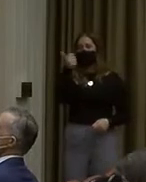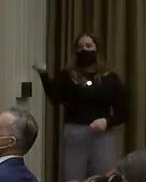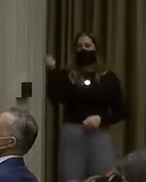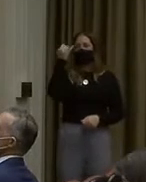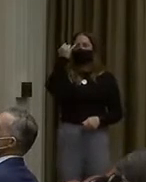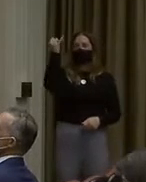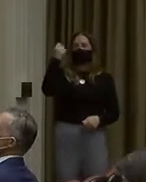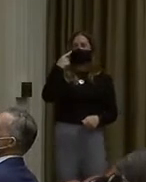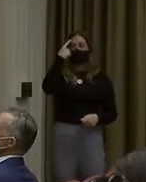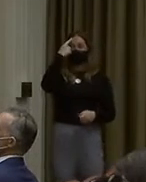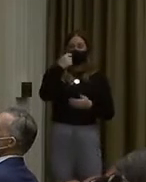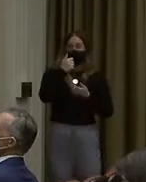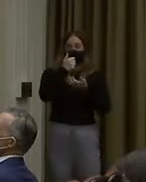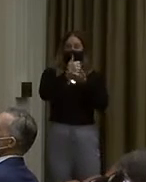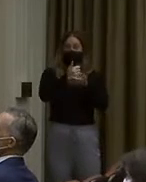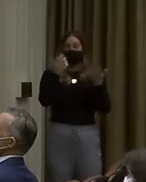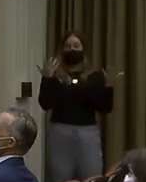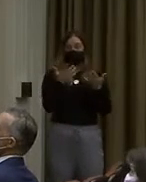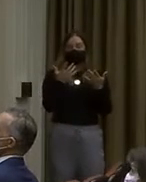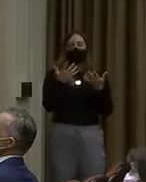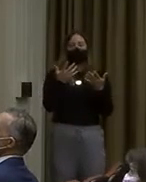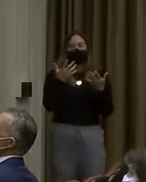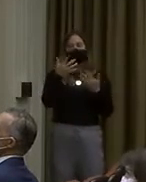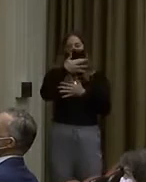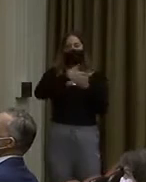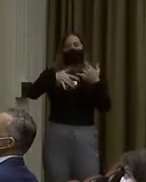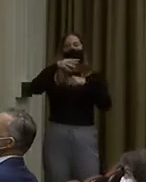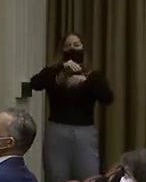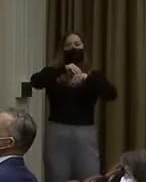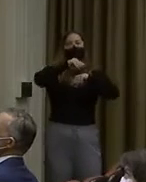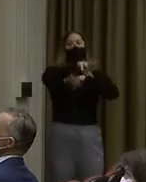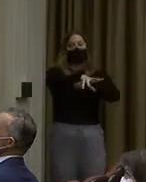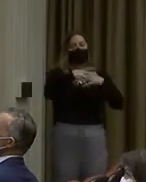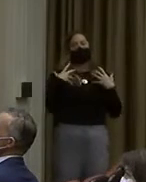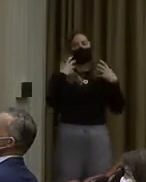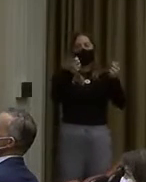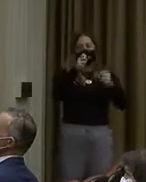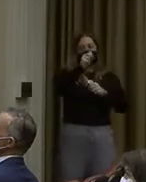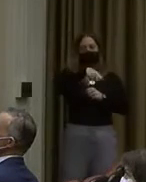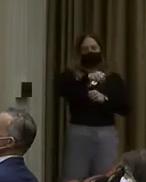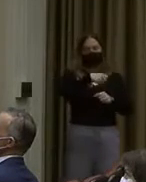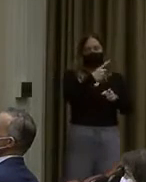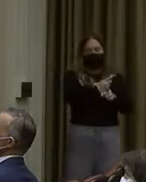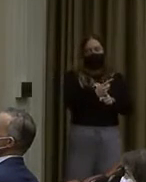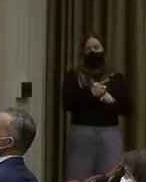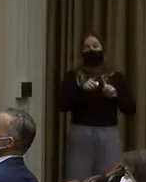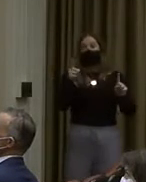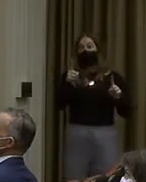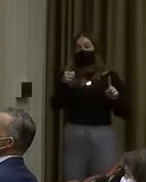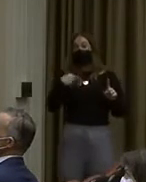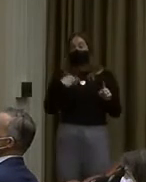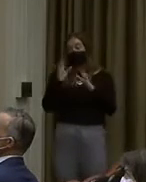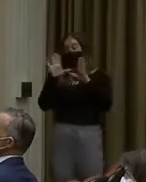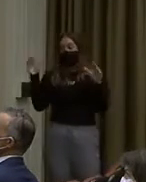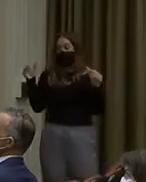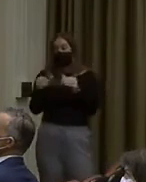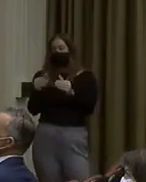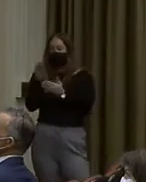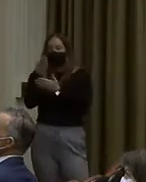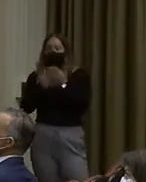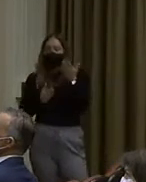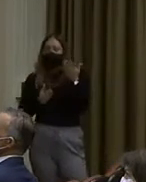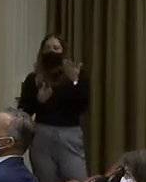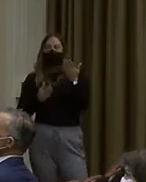are helpful. Yes, the social determinants of health, okay? But I wanna really focus on some of those things that